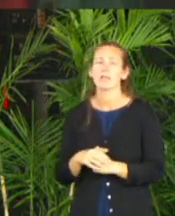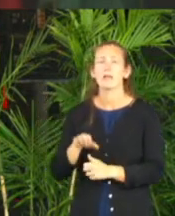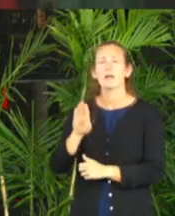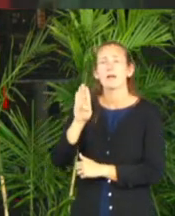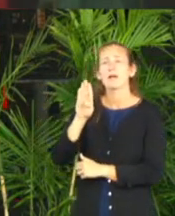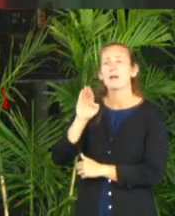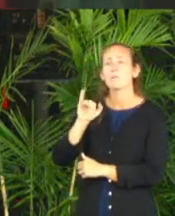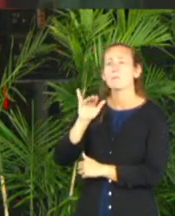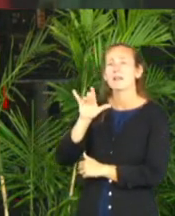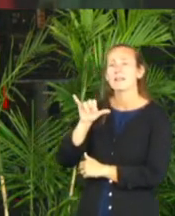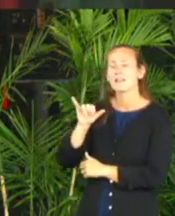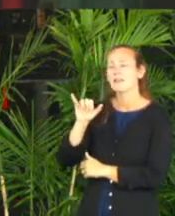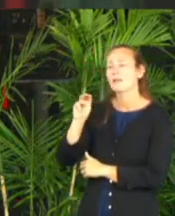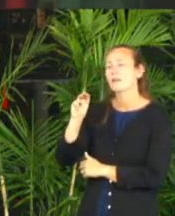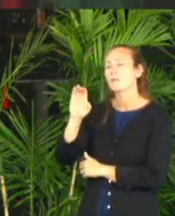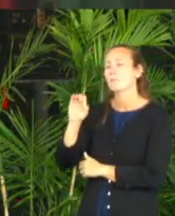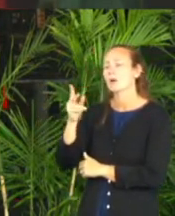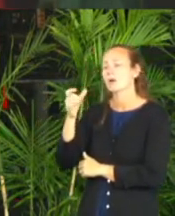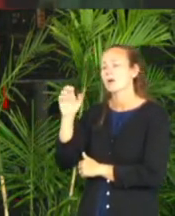Bailey McGovern,